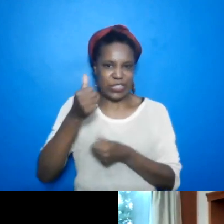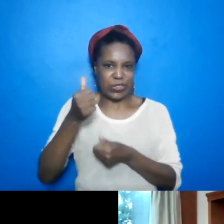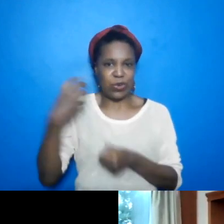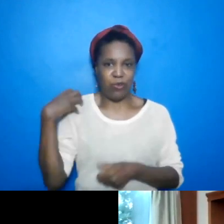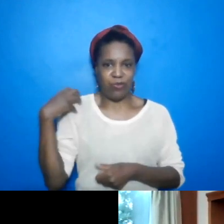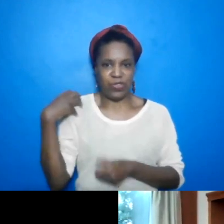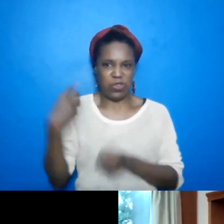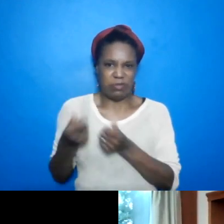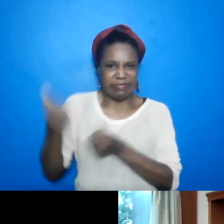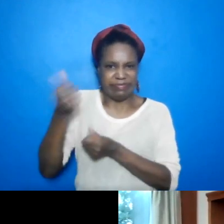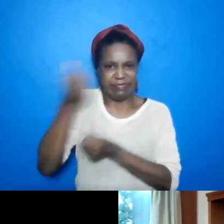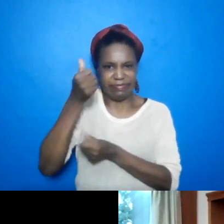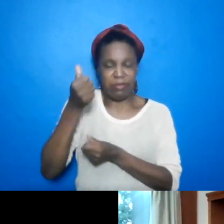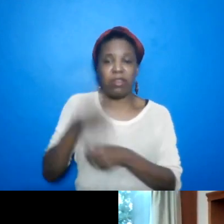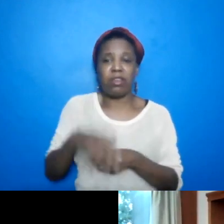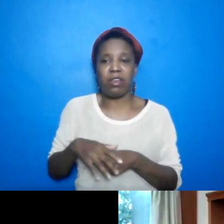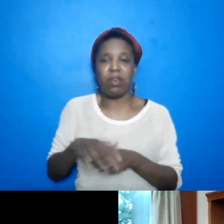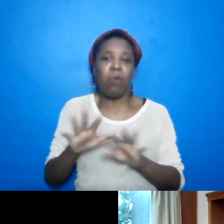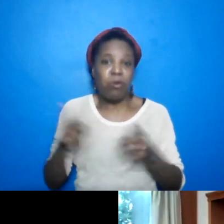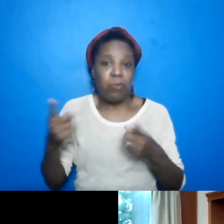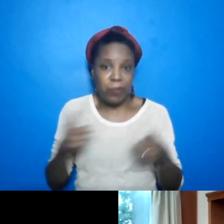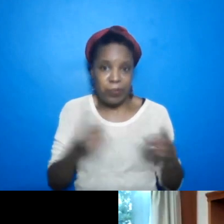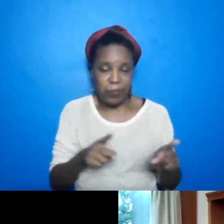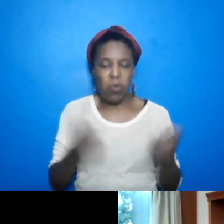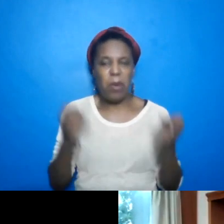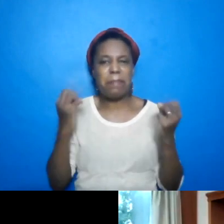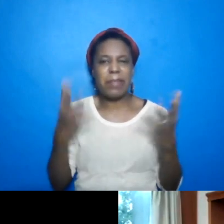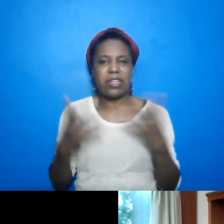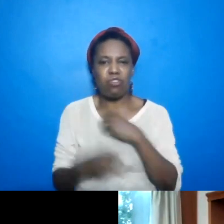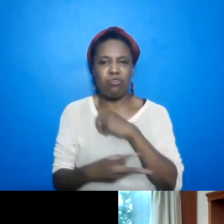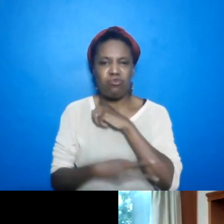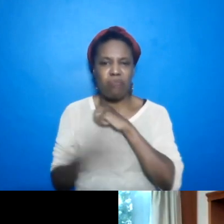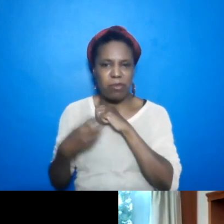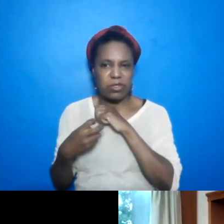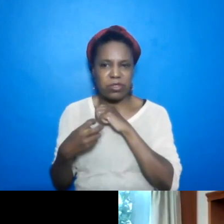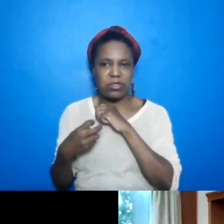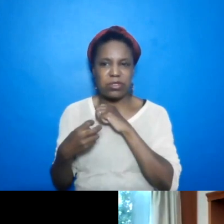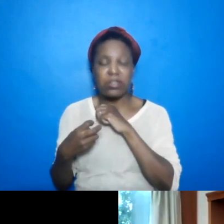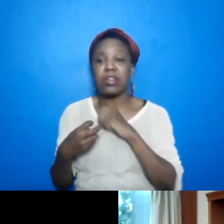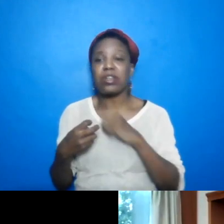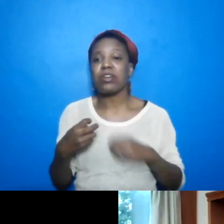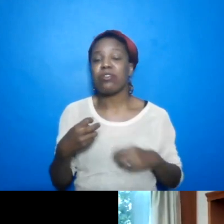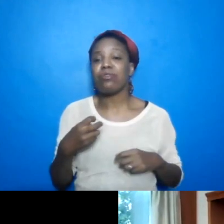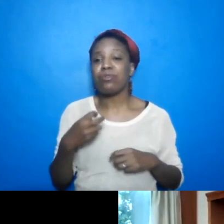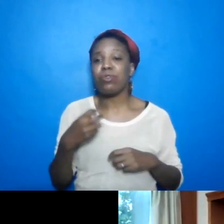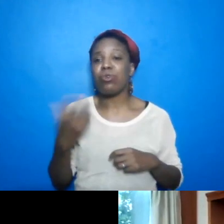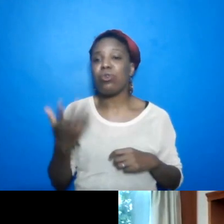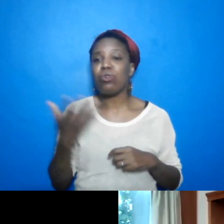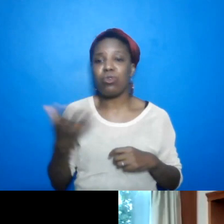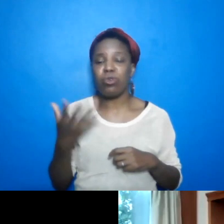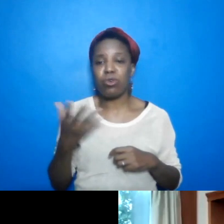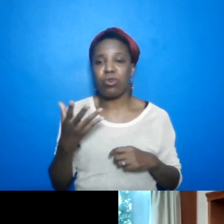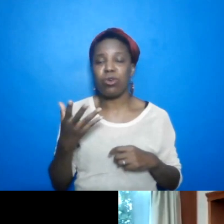a rash of robberies for both documented and undocumented migrant